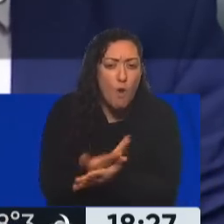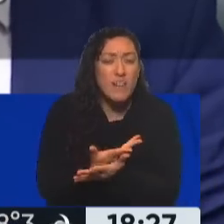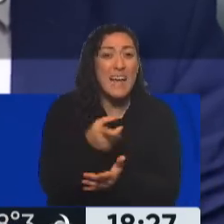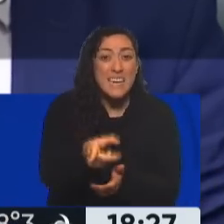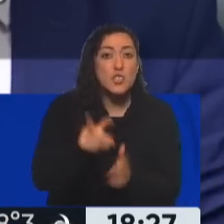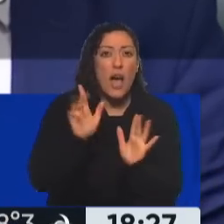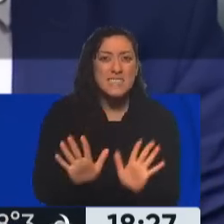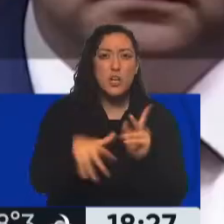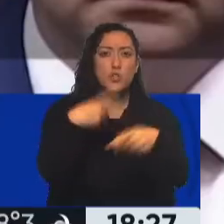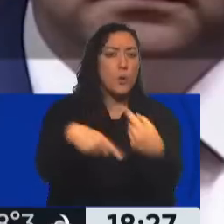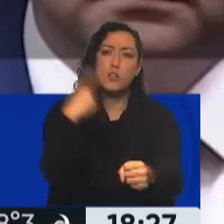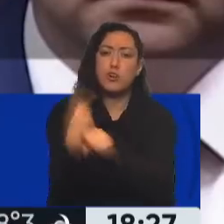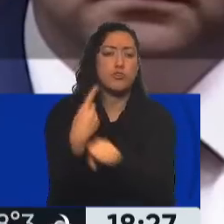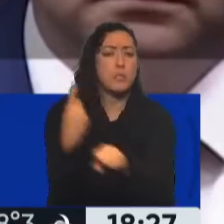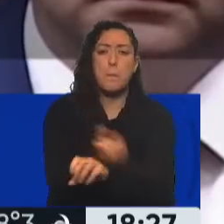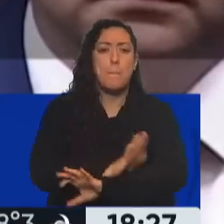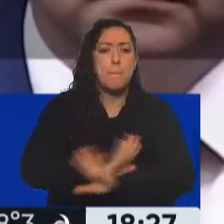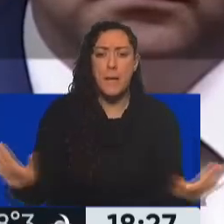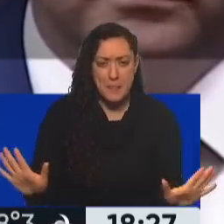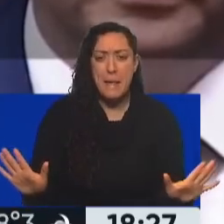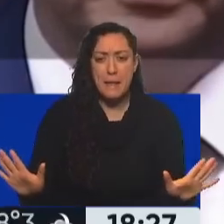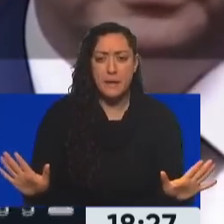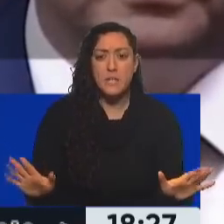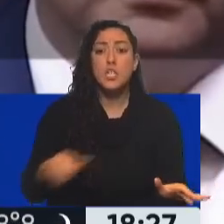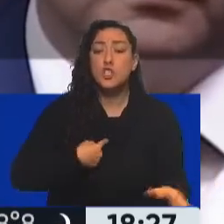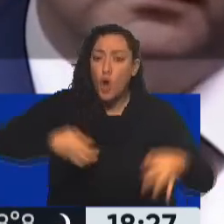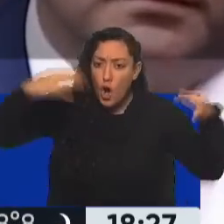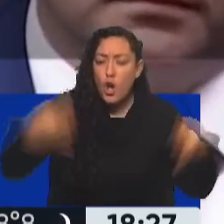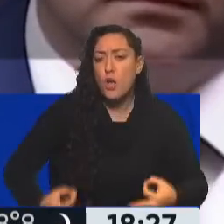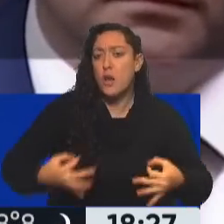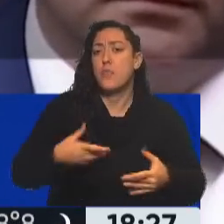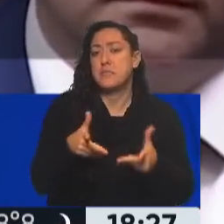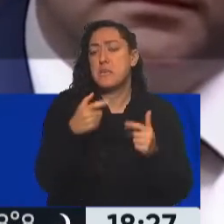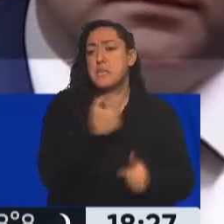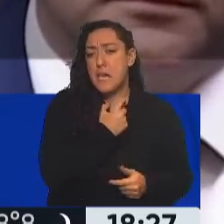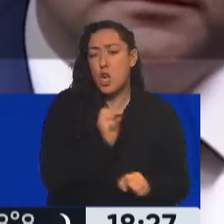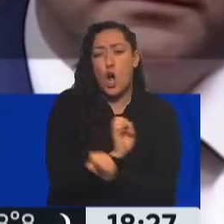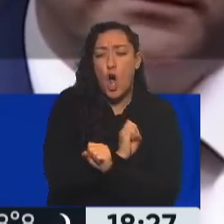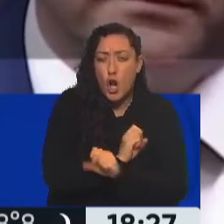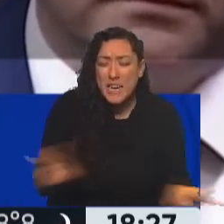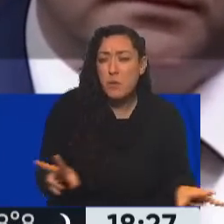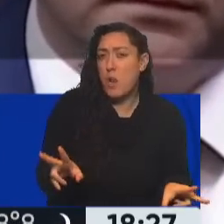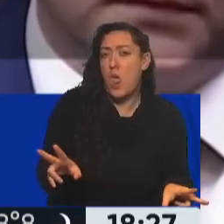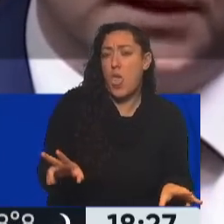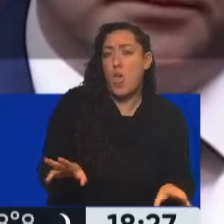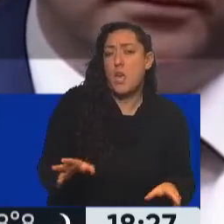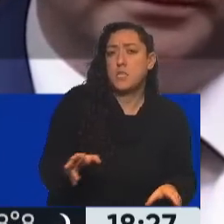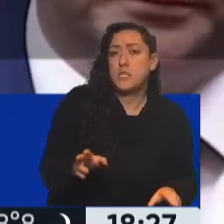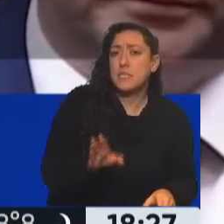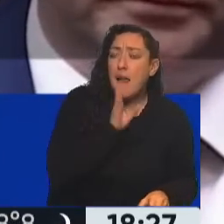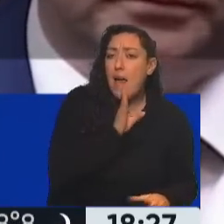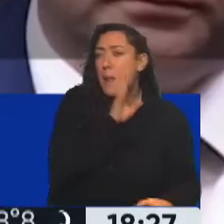utterly intolerable. And I want to put on record today that we're horrified by the escalation from